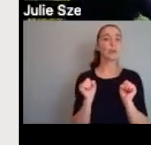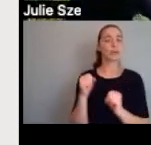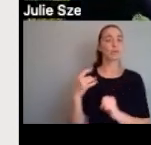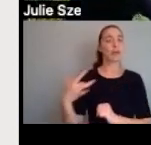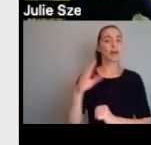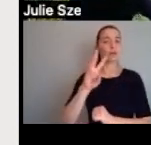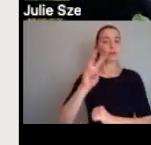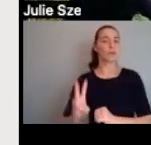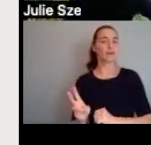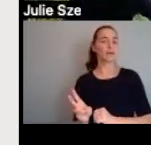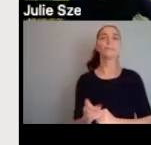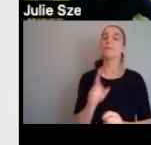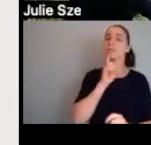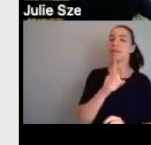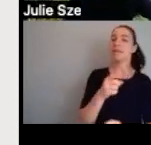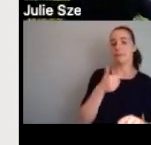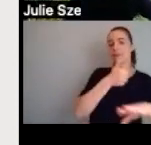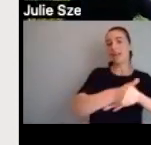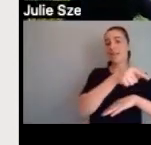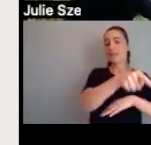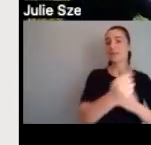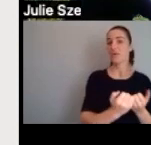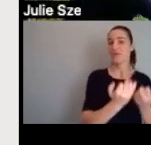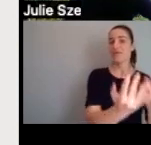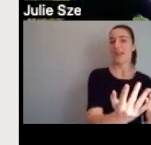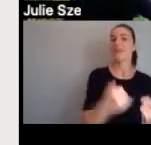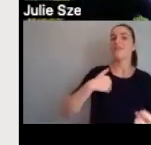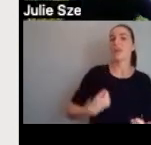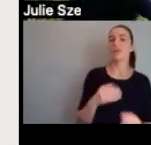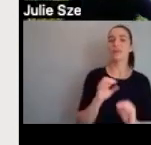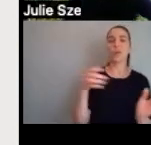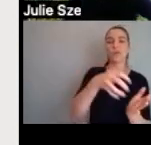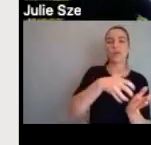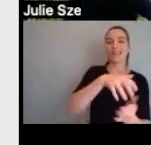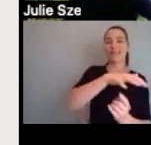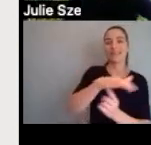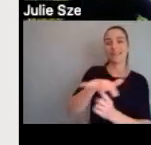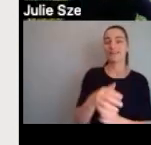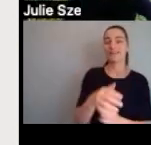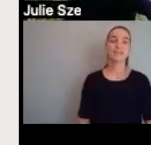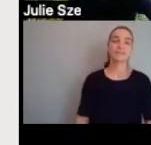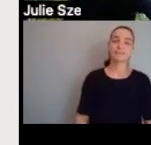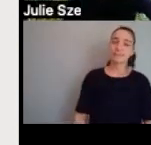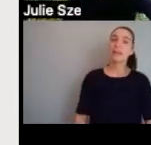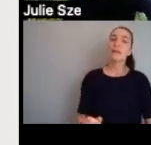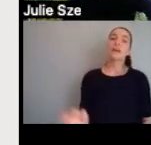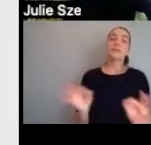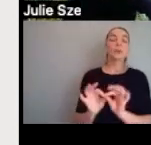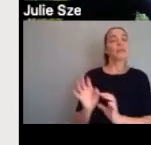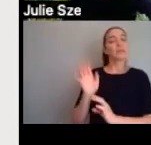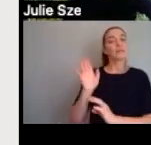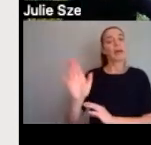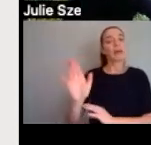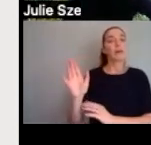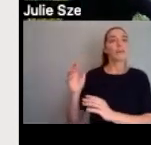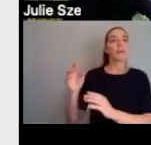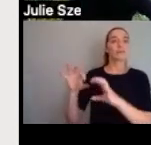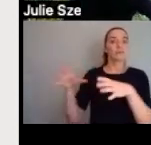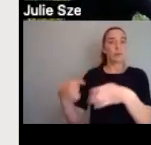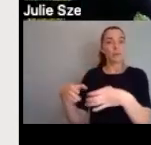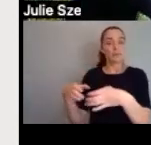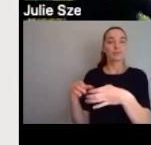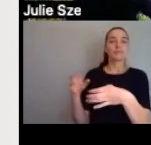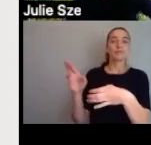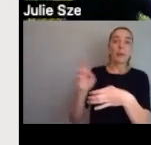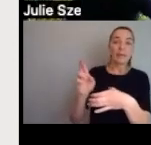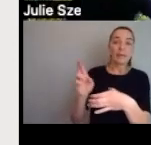president and millions of Americans, including the political infrastructure of the Republican Party, facts, um, still do matter, whether that you're